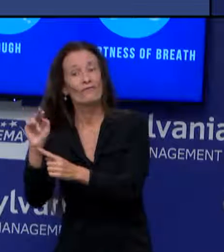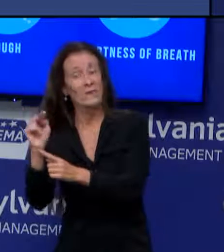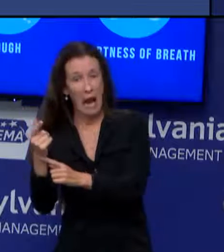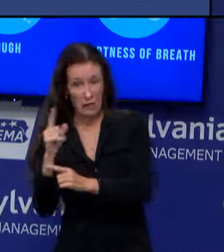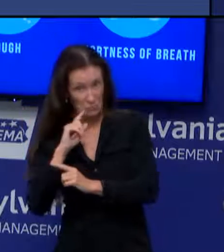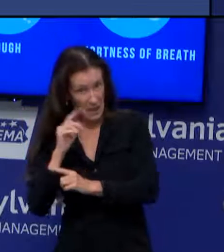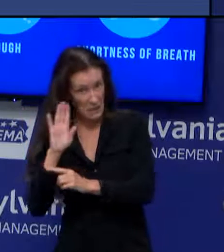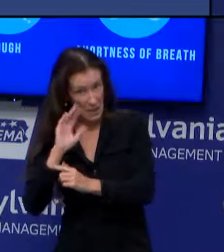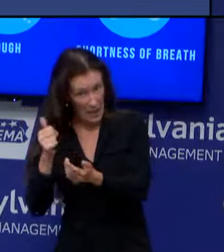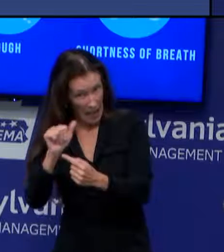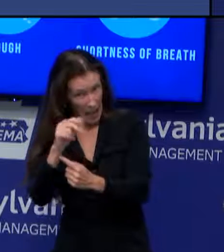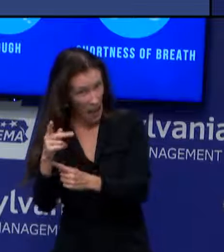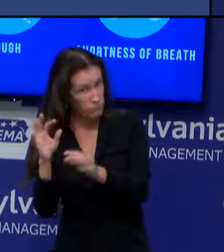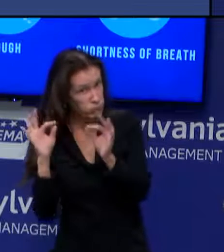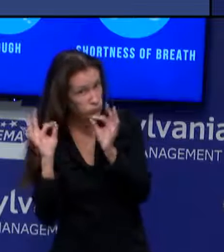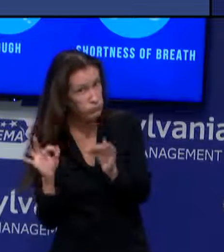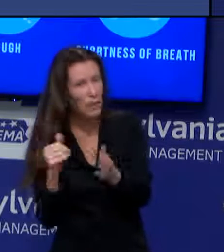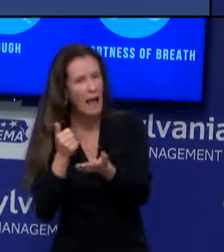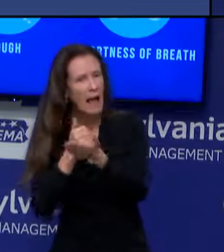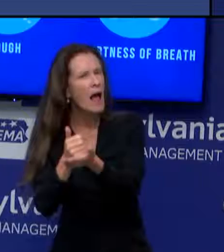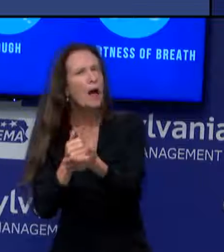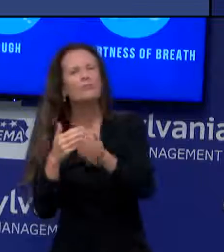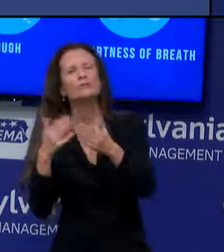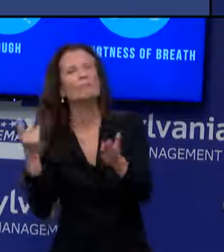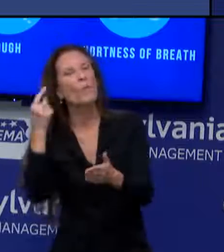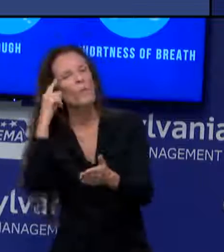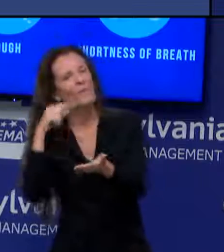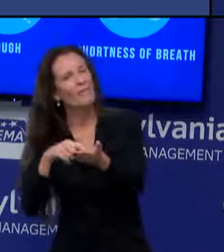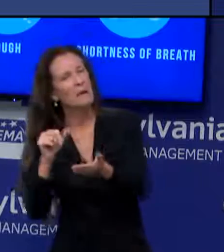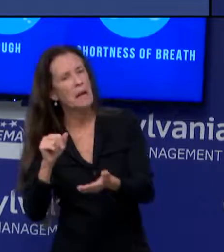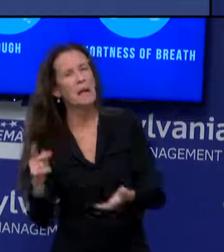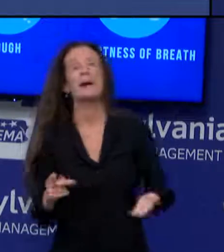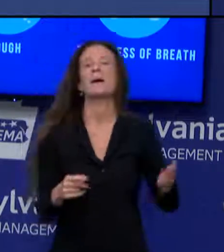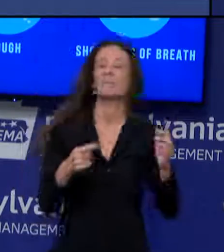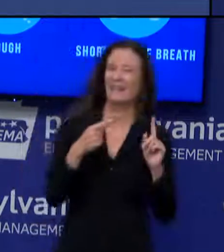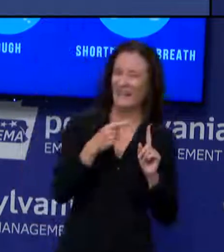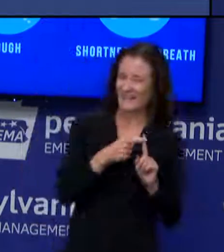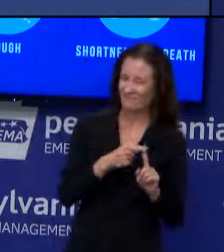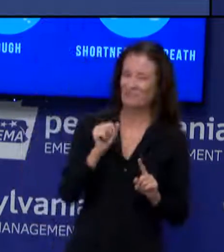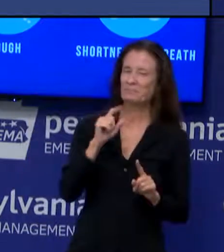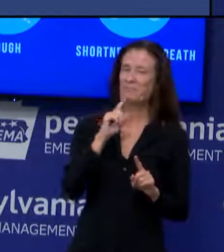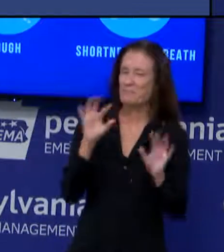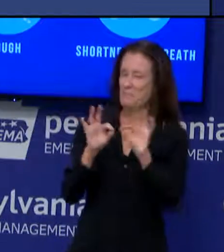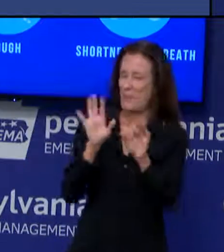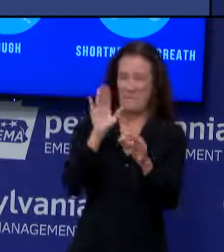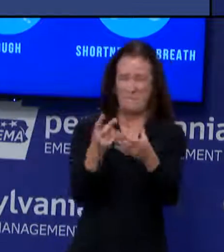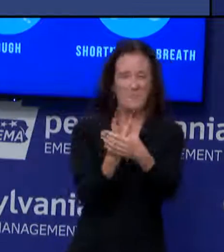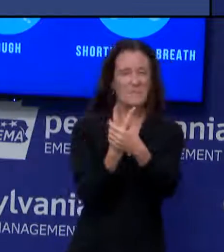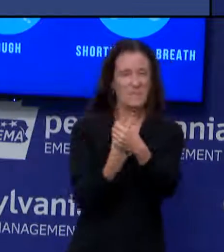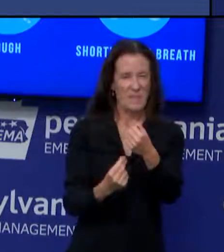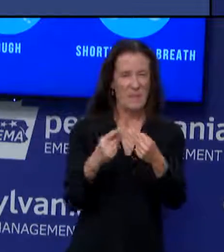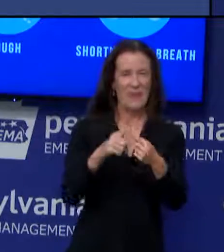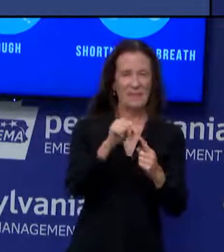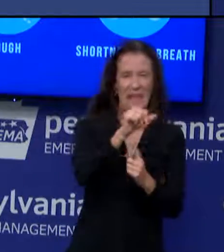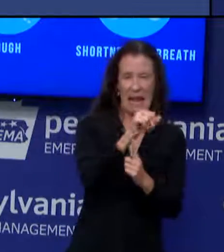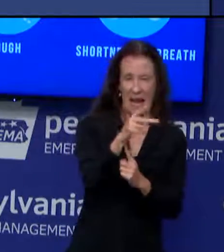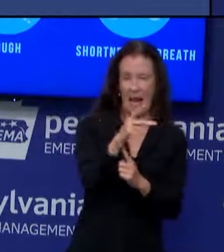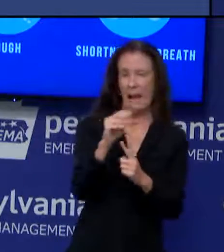what you hoped it would, or is it still too early to tell? Both. We have seen some evidence that it is doing exactly what